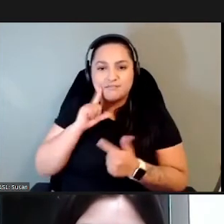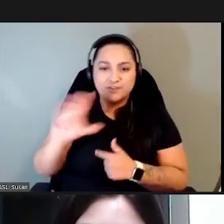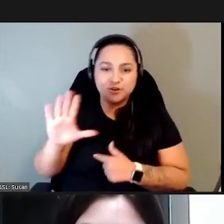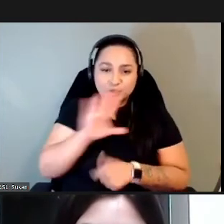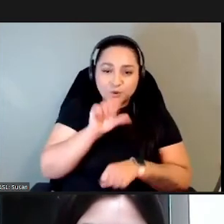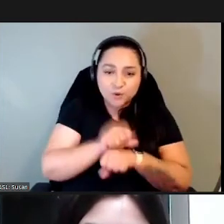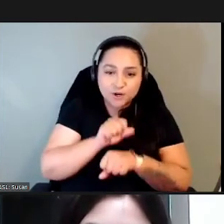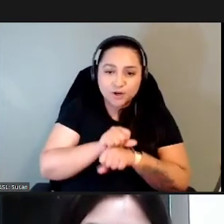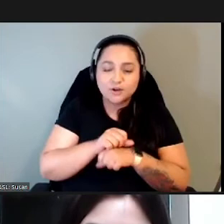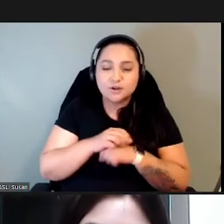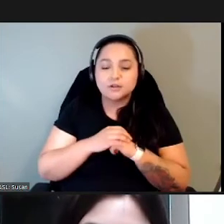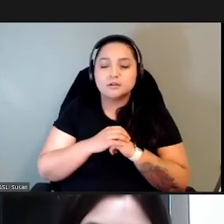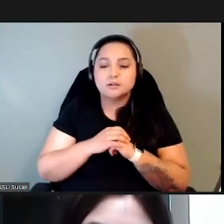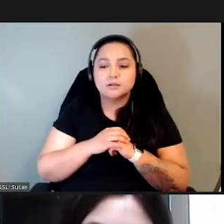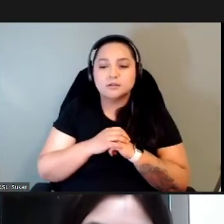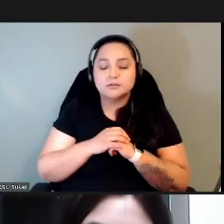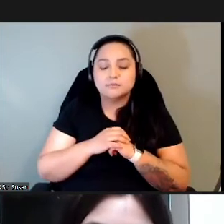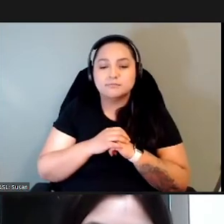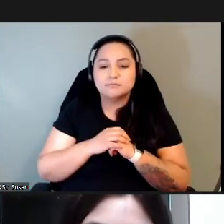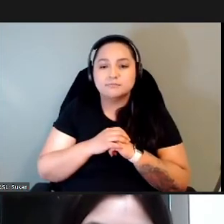It's should never be